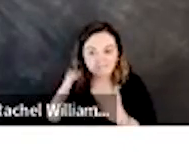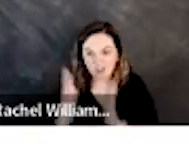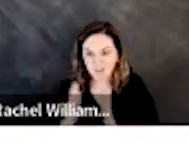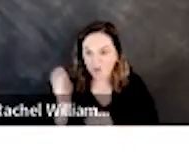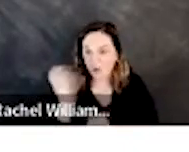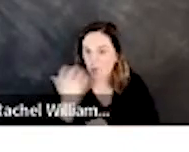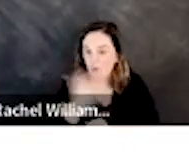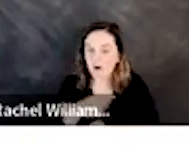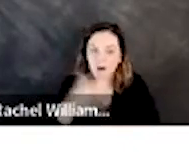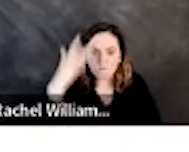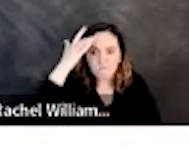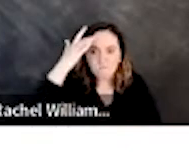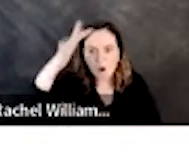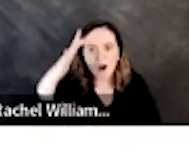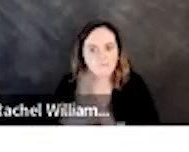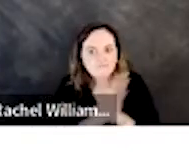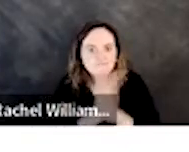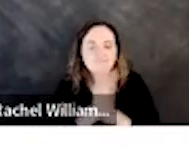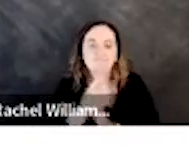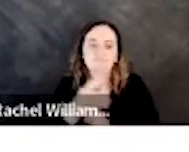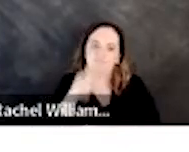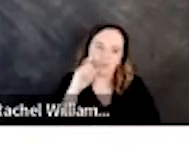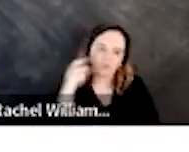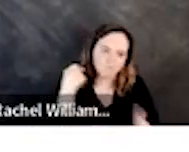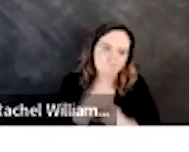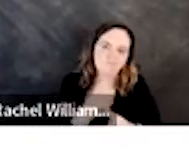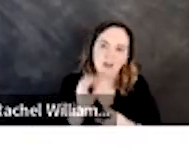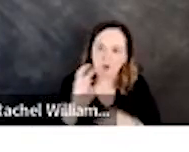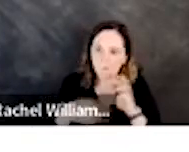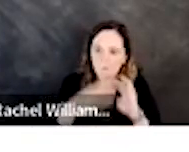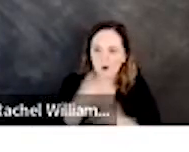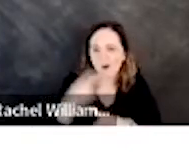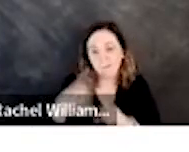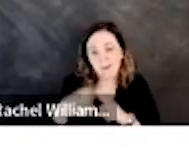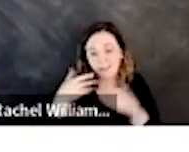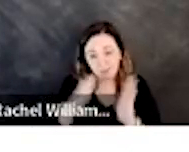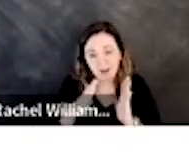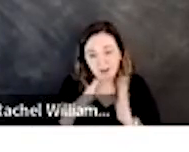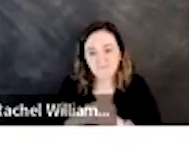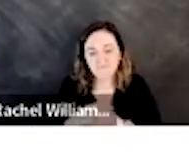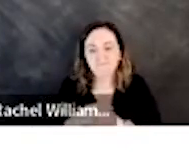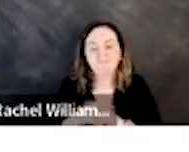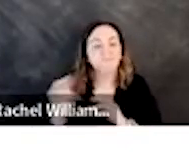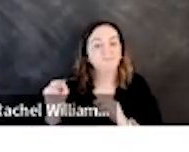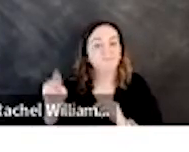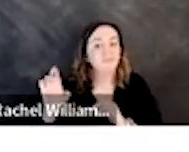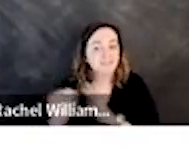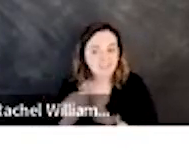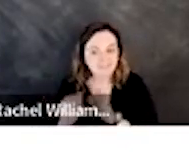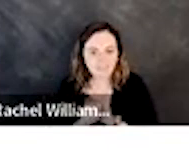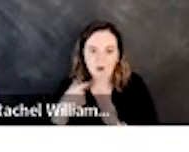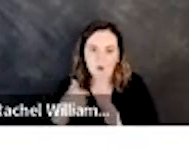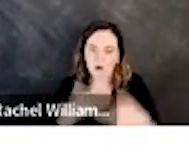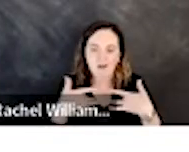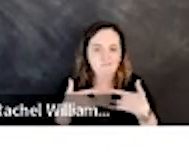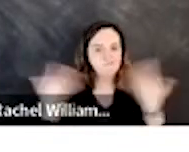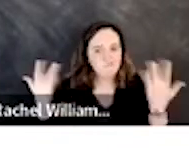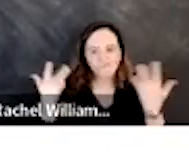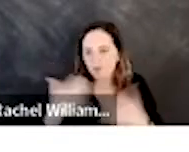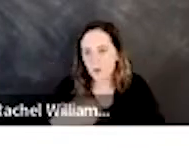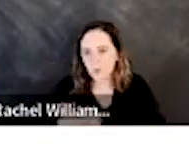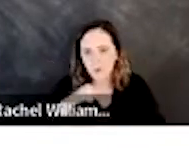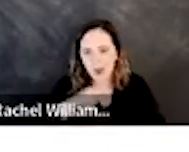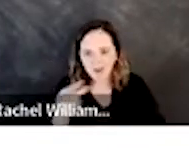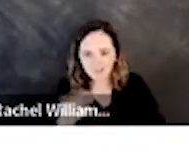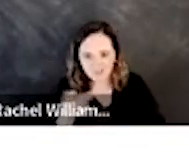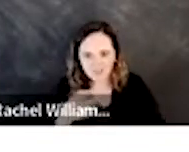bright young people who are making a positive impact. And NC State is so very proud of Asha